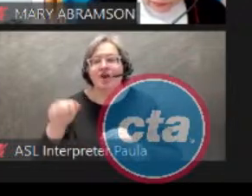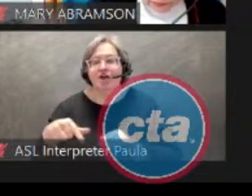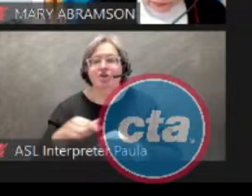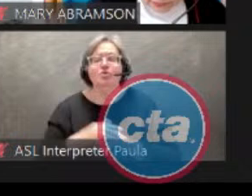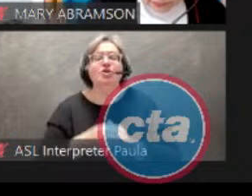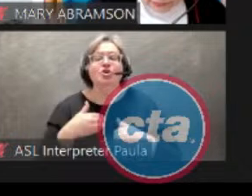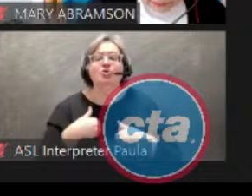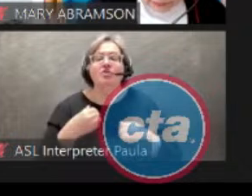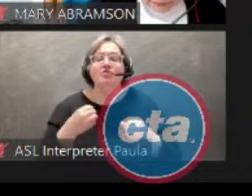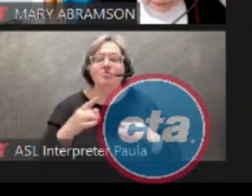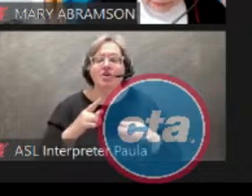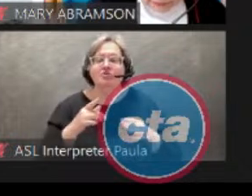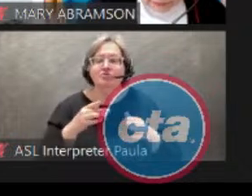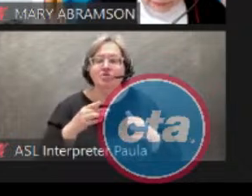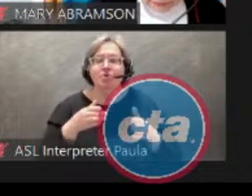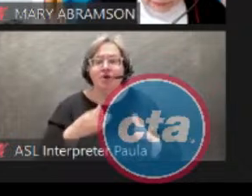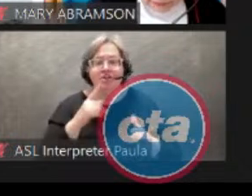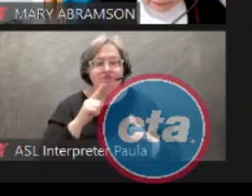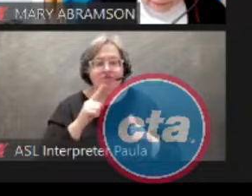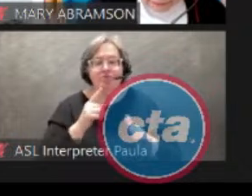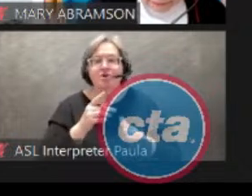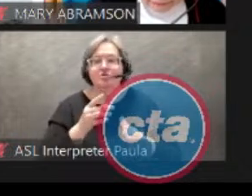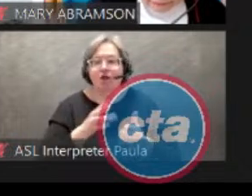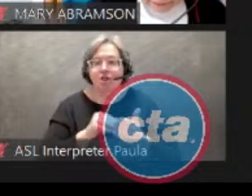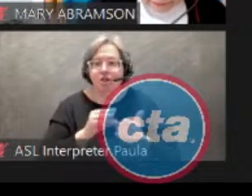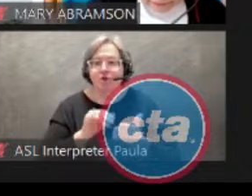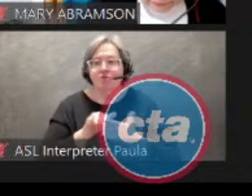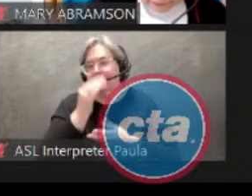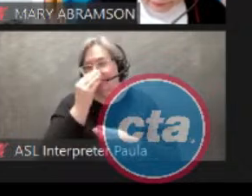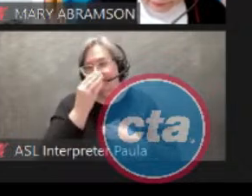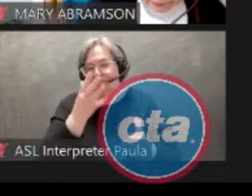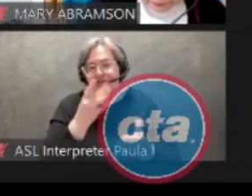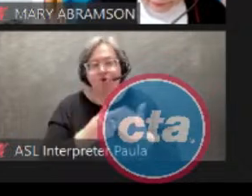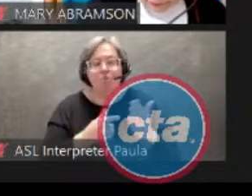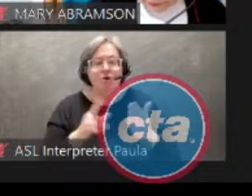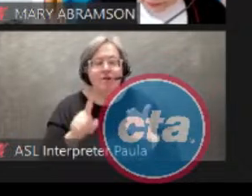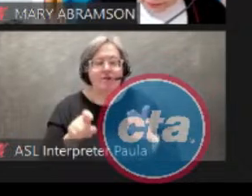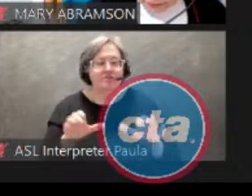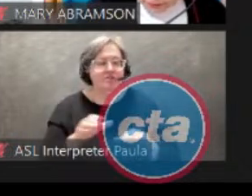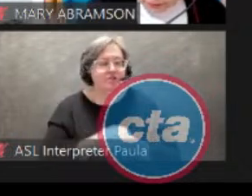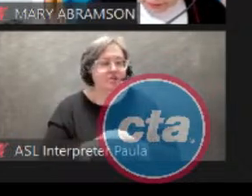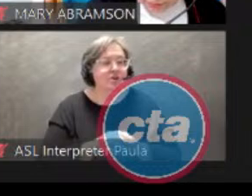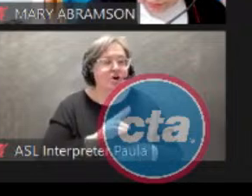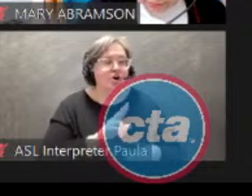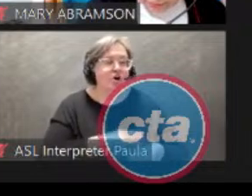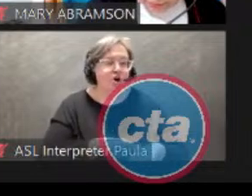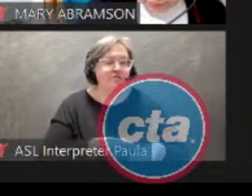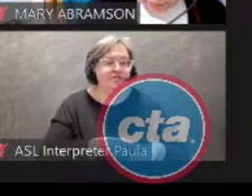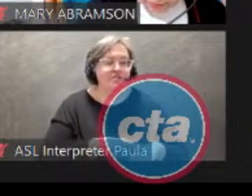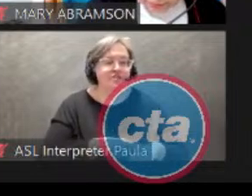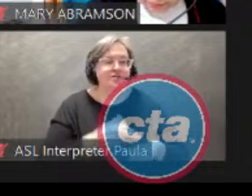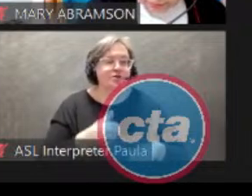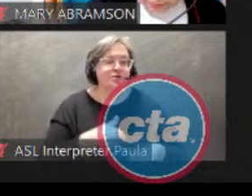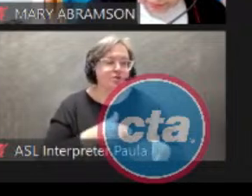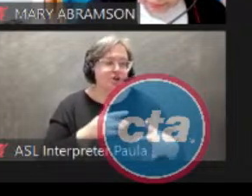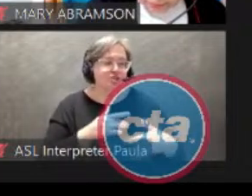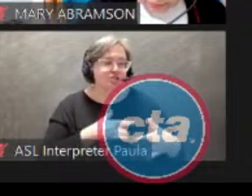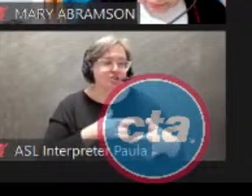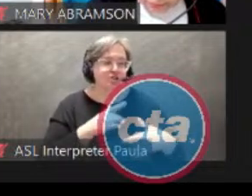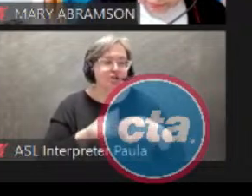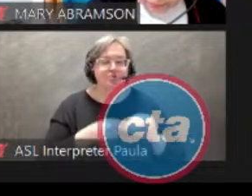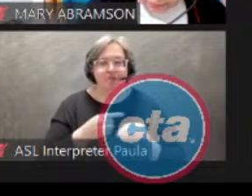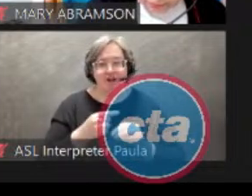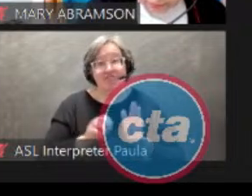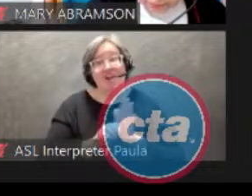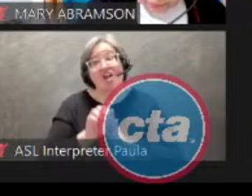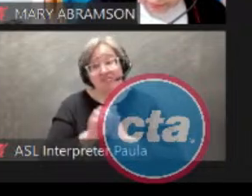in multimodal ways for people to get that information and what they actually have to need. And then, of course, we're going to be obviously concerned about working condition of